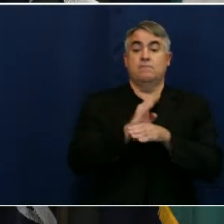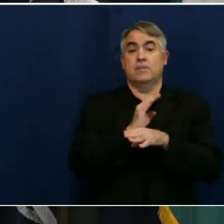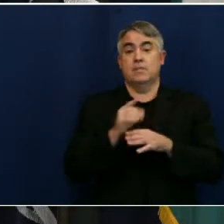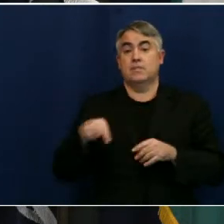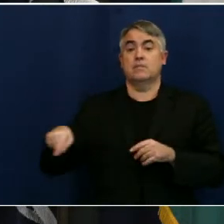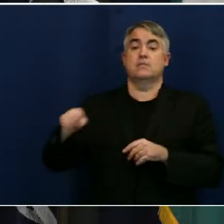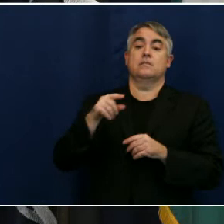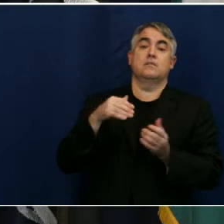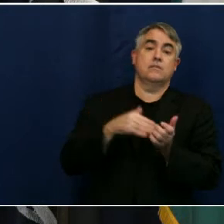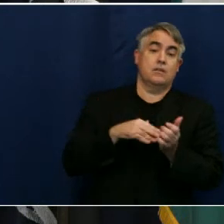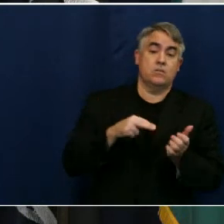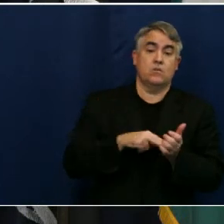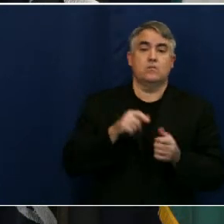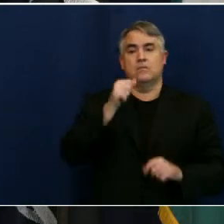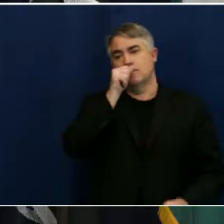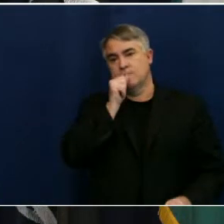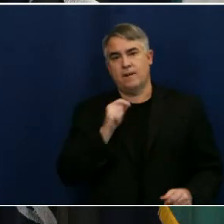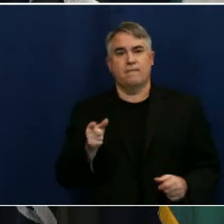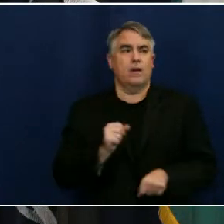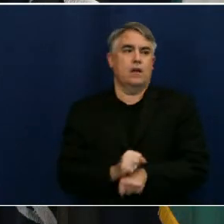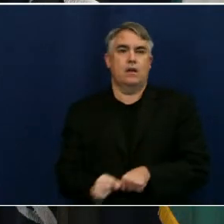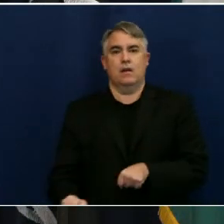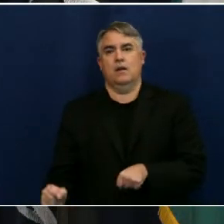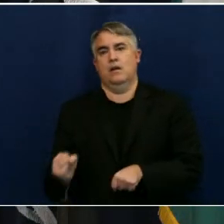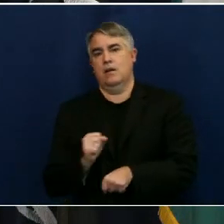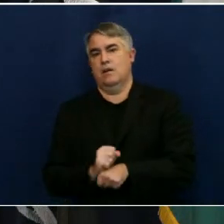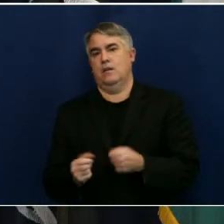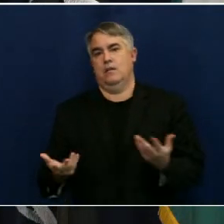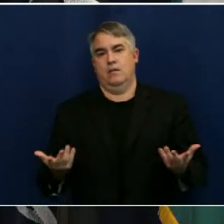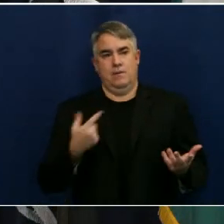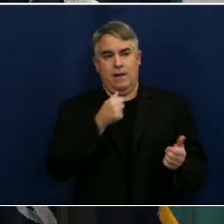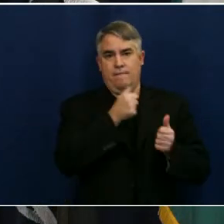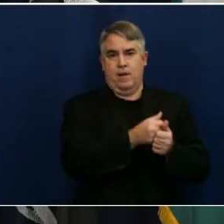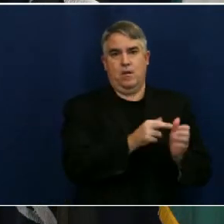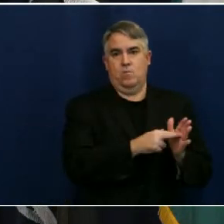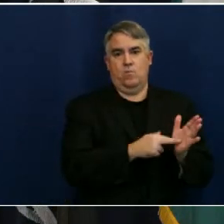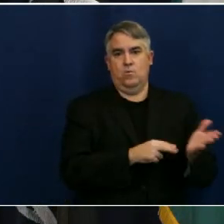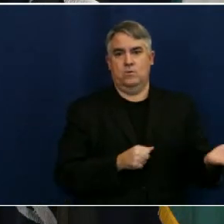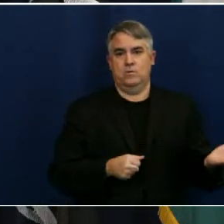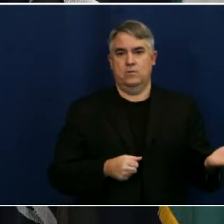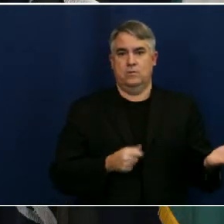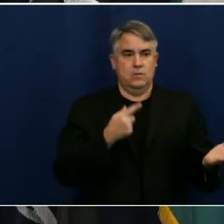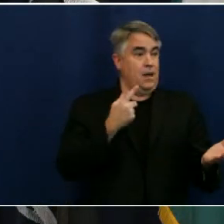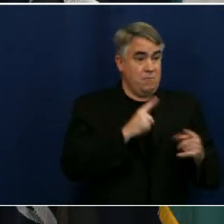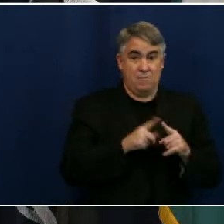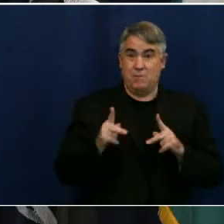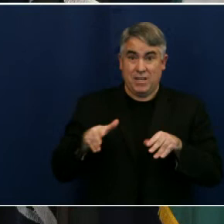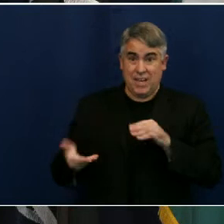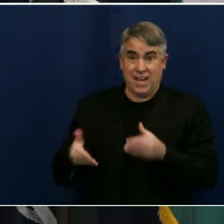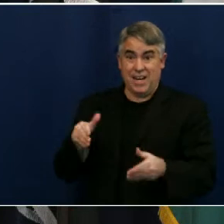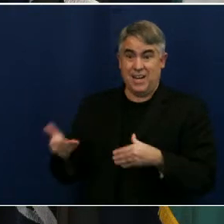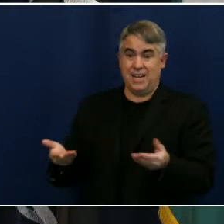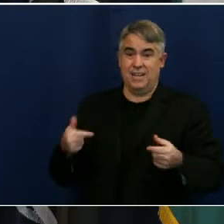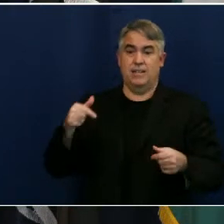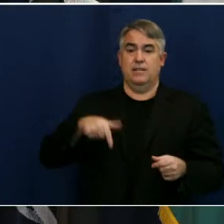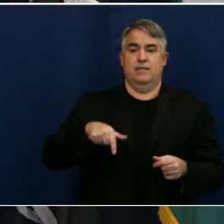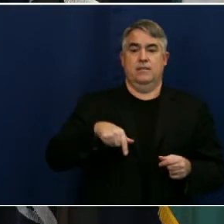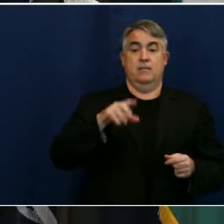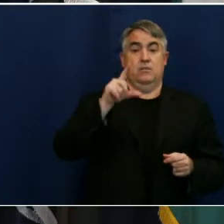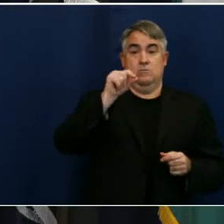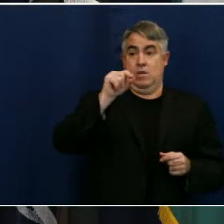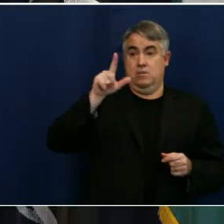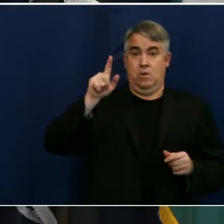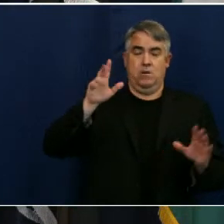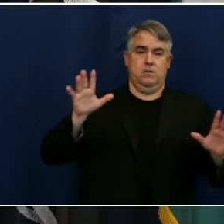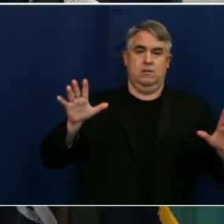those individuals who lose loved ones. So we're hoping in a new year we could have a new sense of the way we slow the